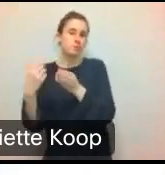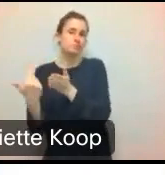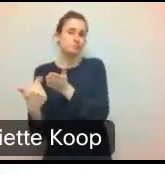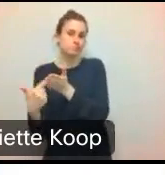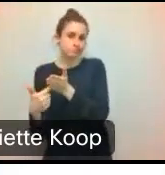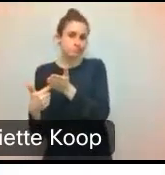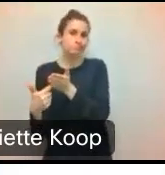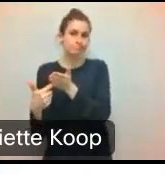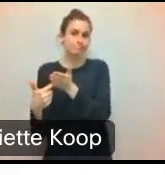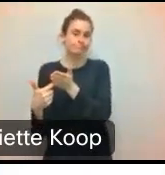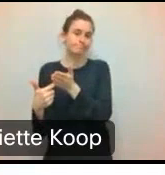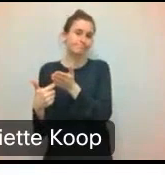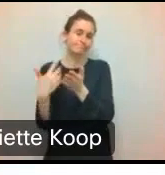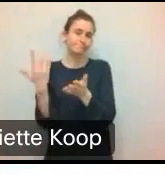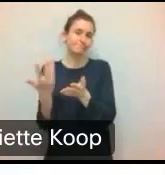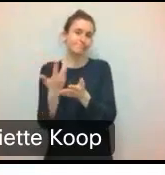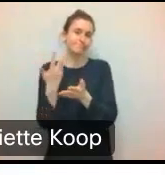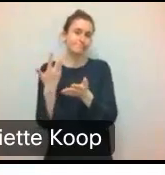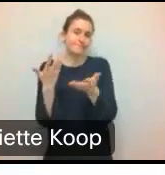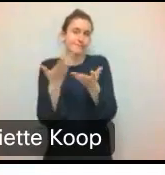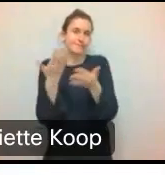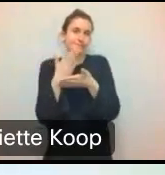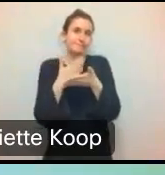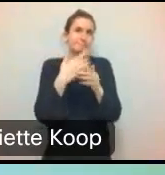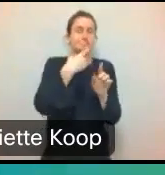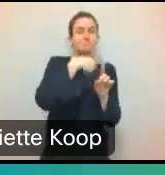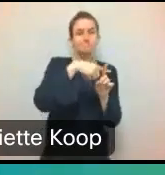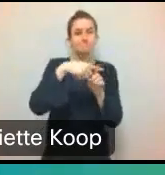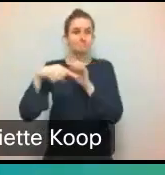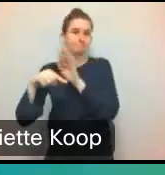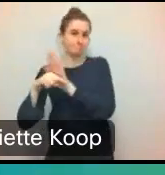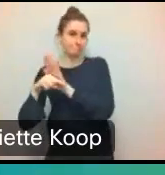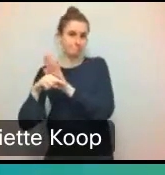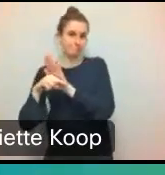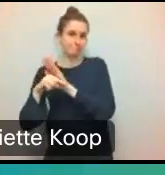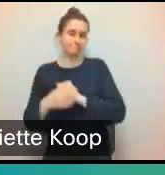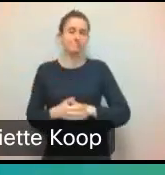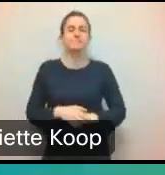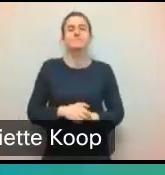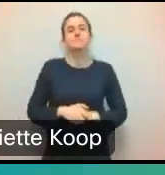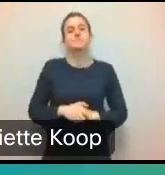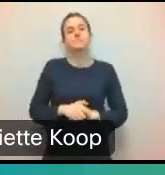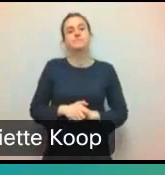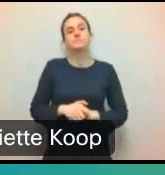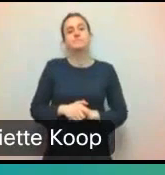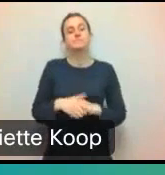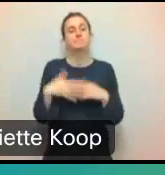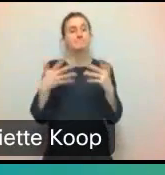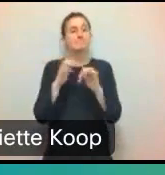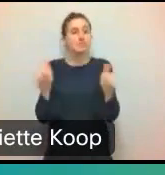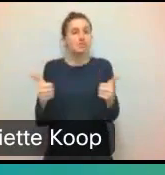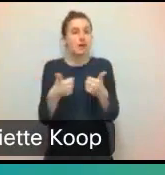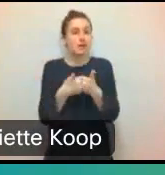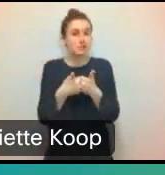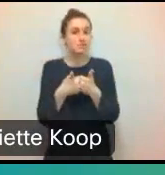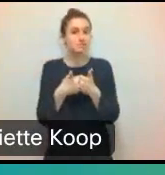and sort of some of their pros and cons as well. So let's look at the